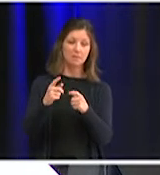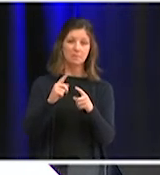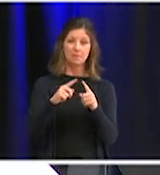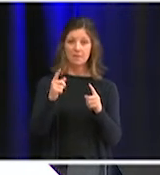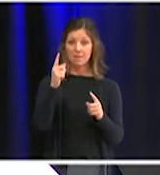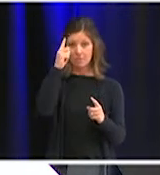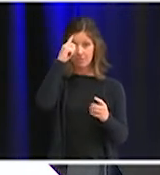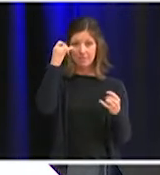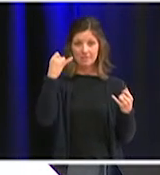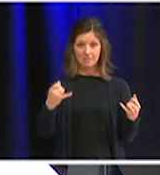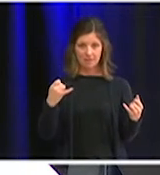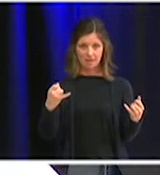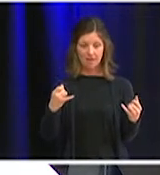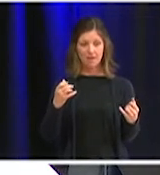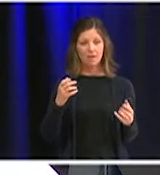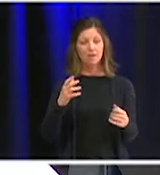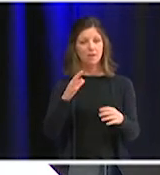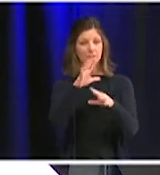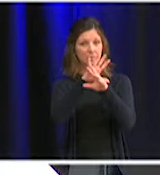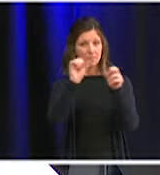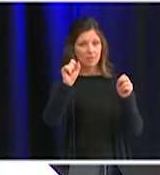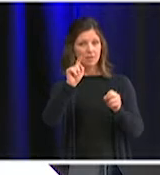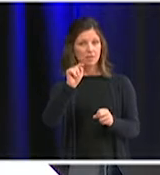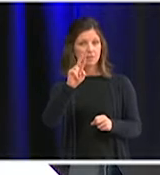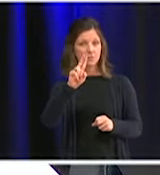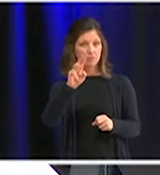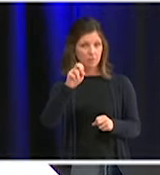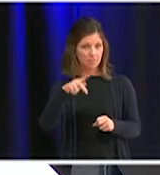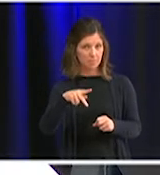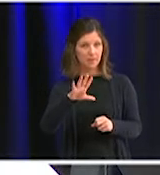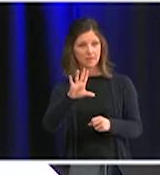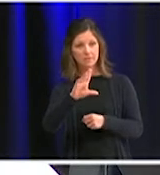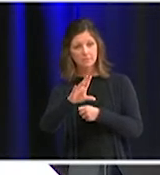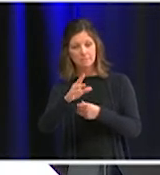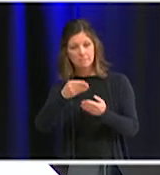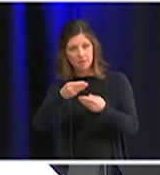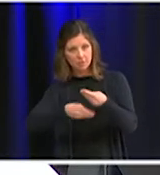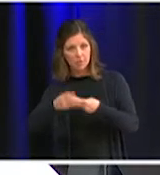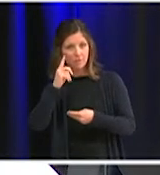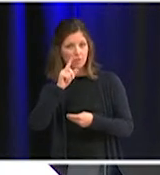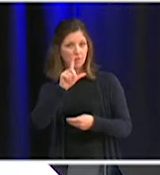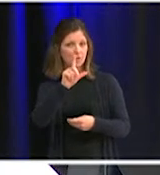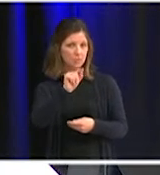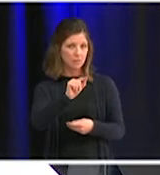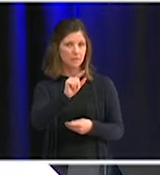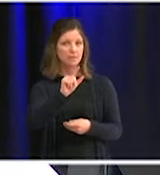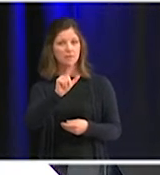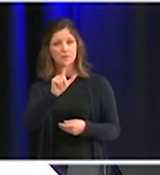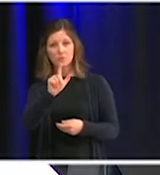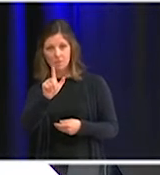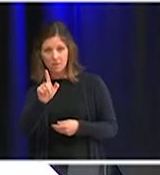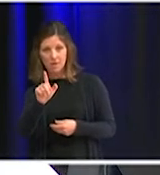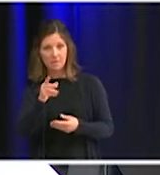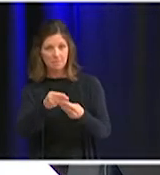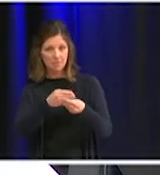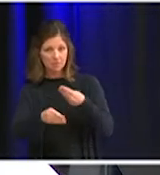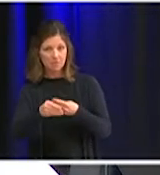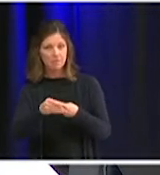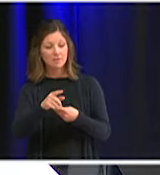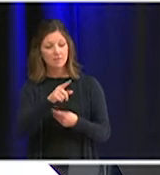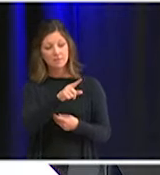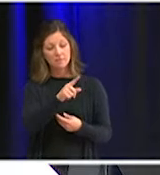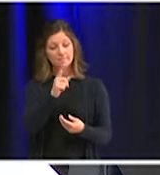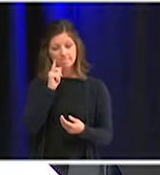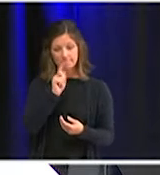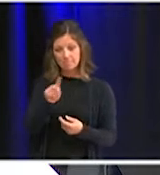proposed by President Trump in his 2021 budget, which is to give these folks who are in jail, they will not